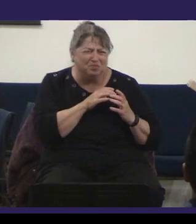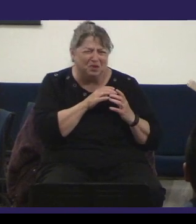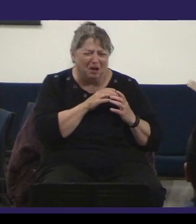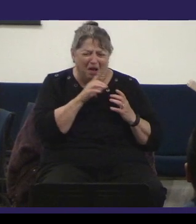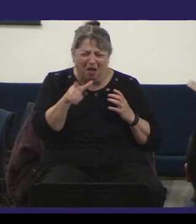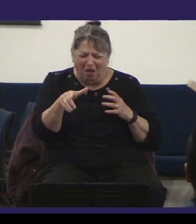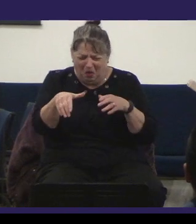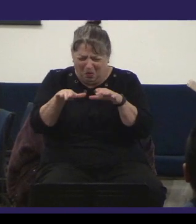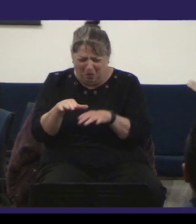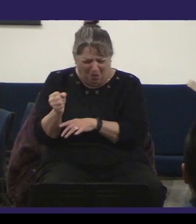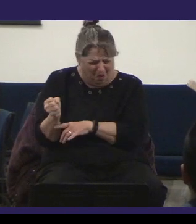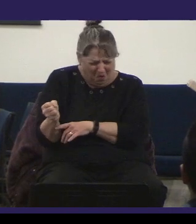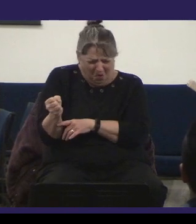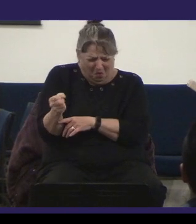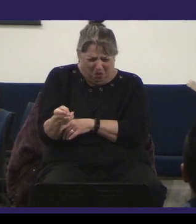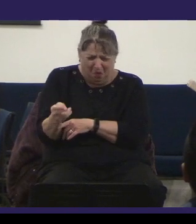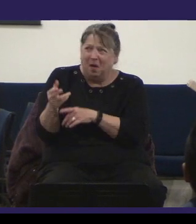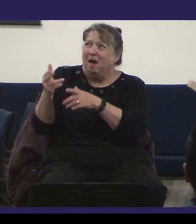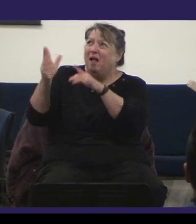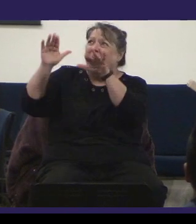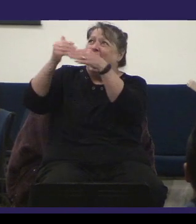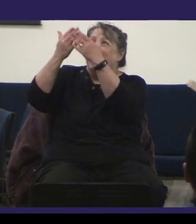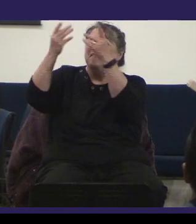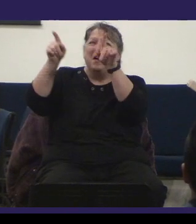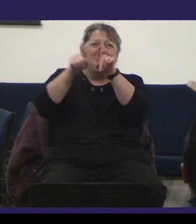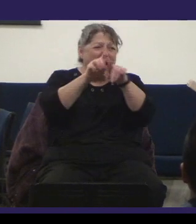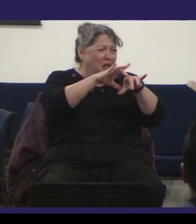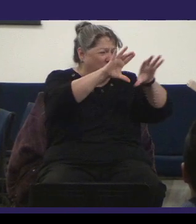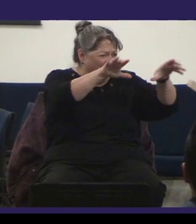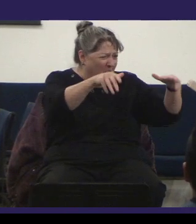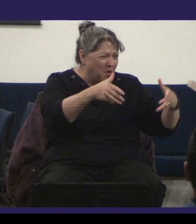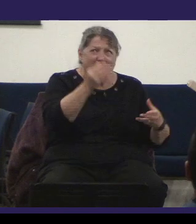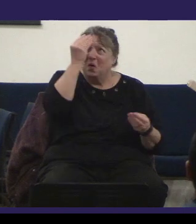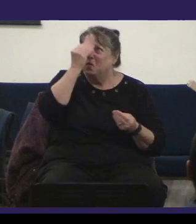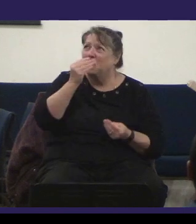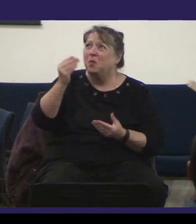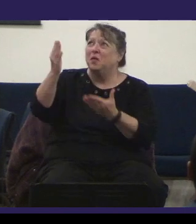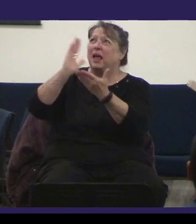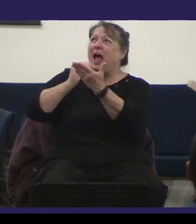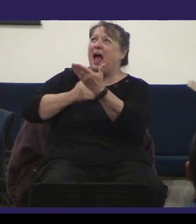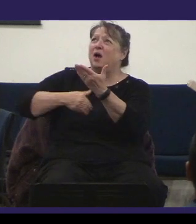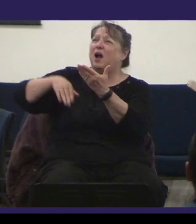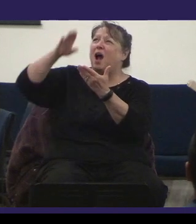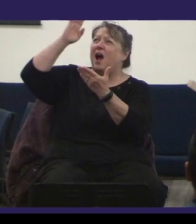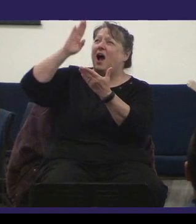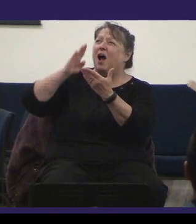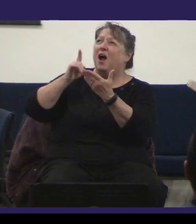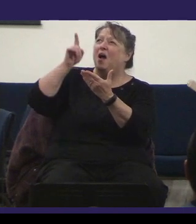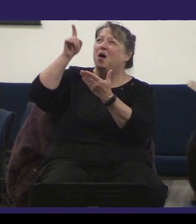grave, let heaven and earth proclaim, this is our God, King